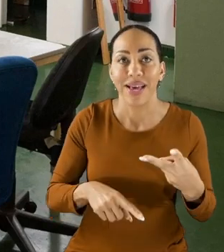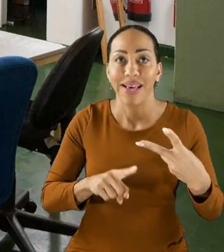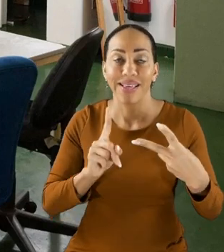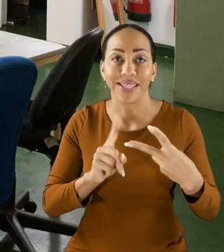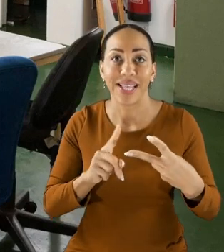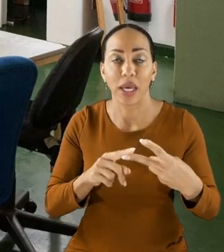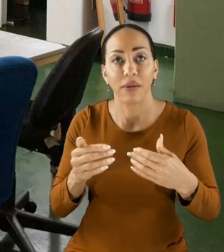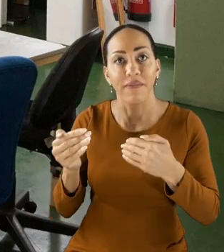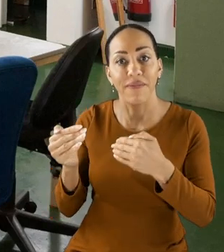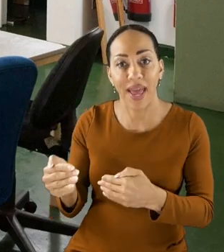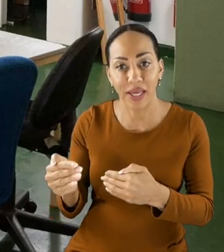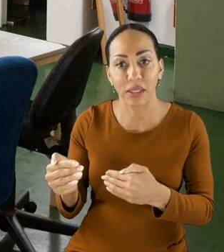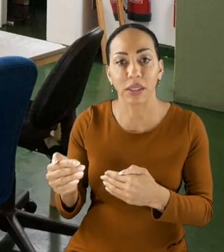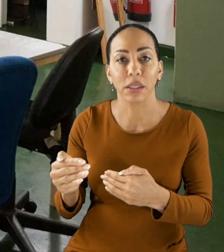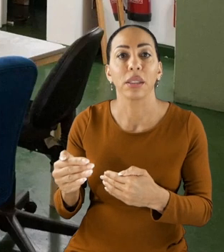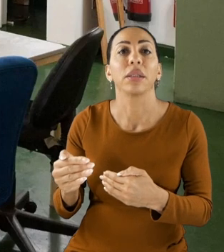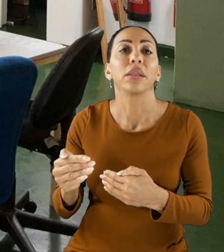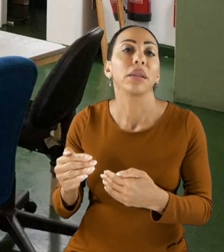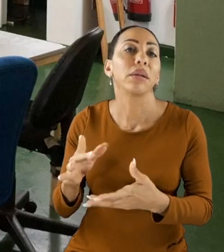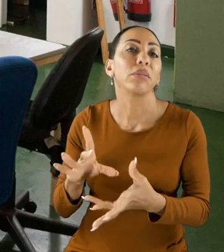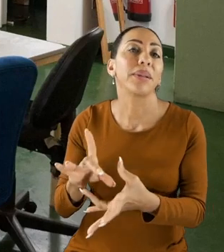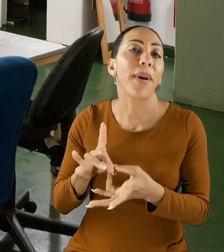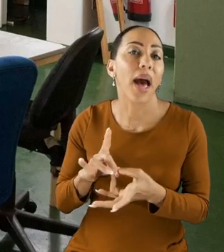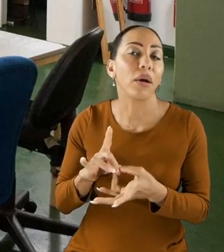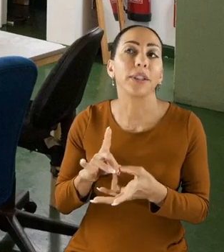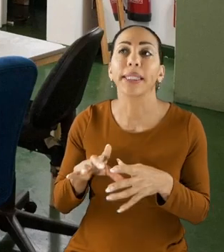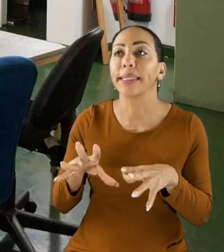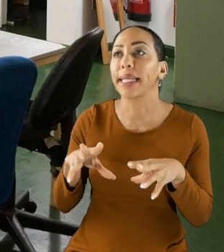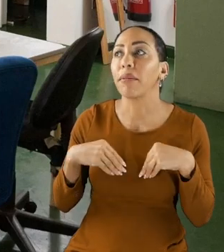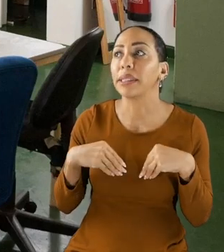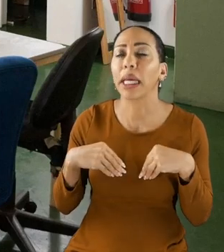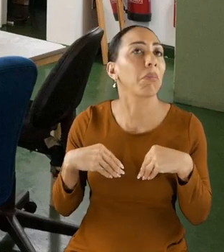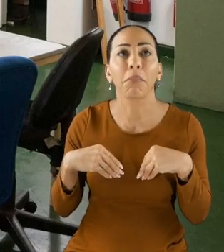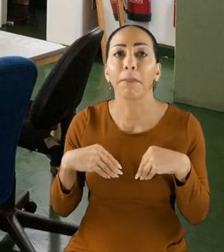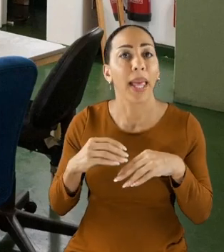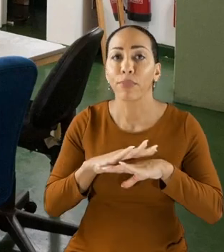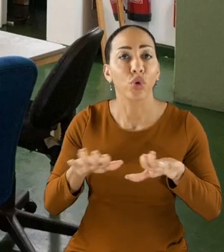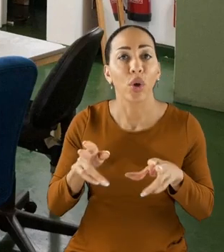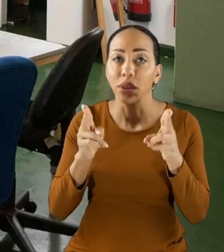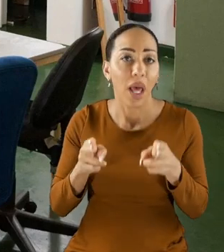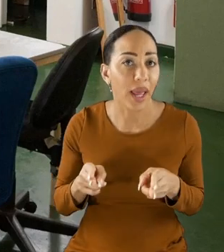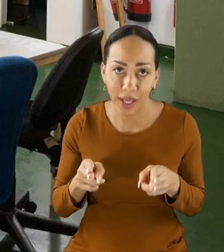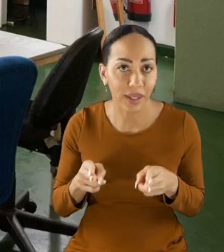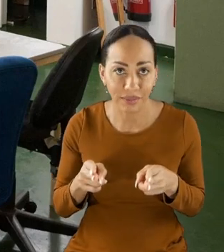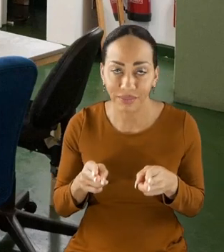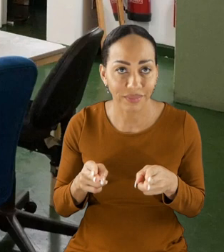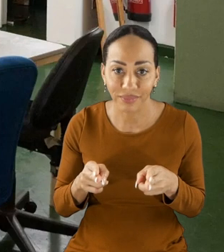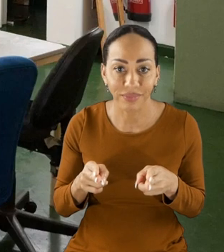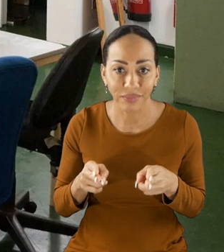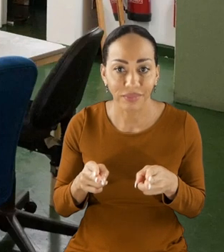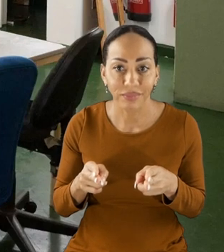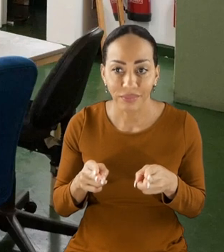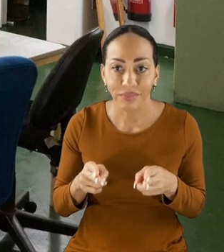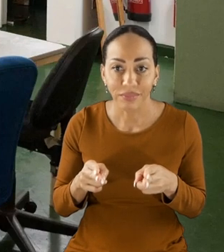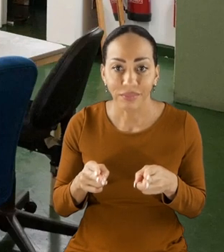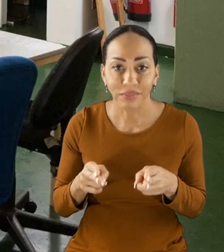second life it had was about coming to terms with not dying and with